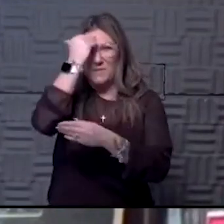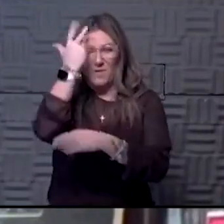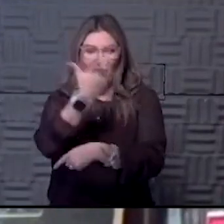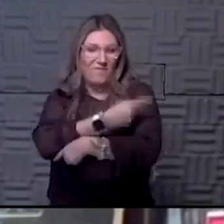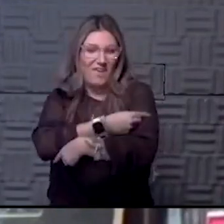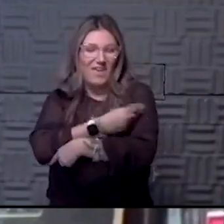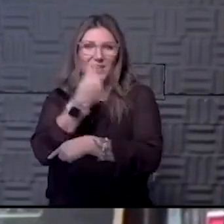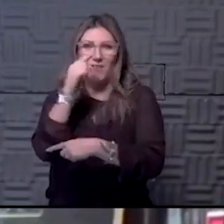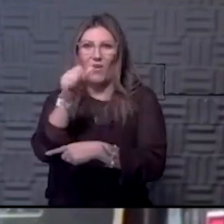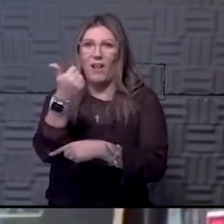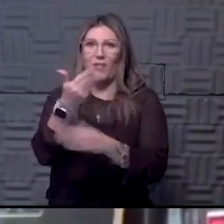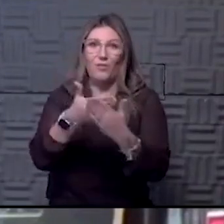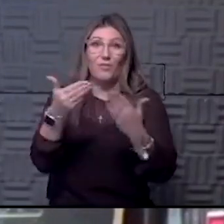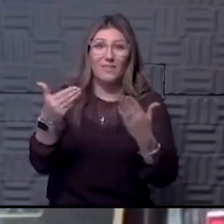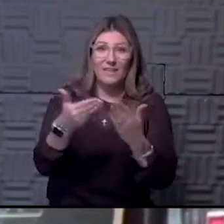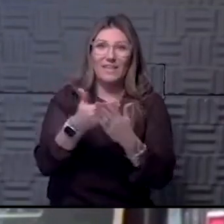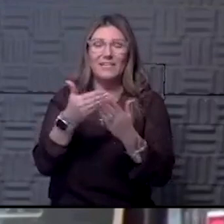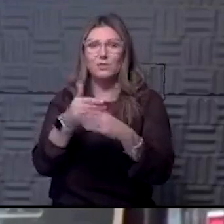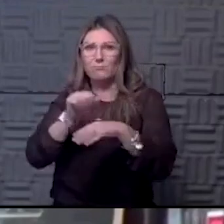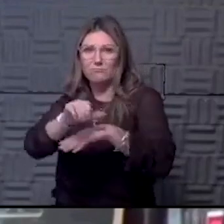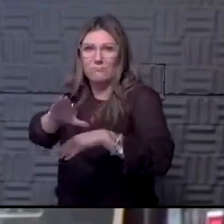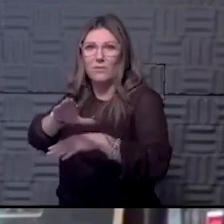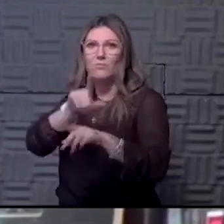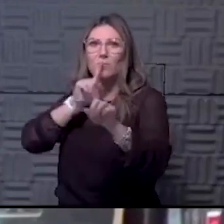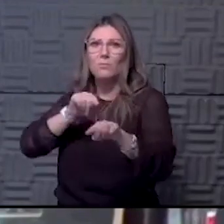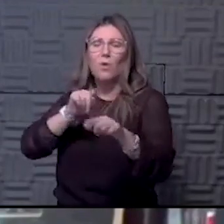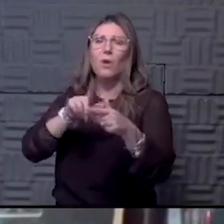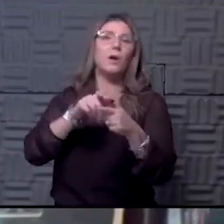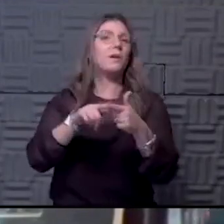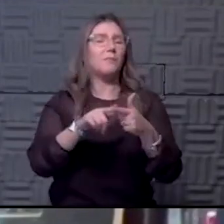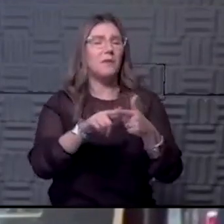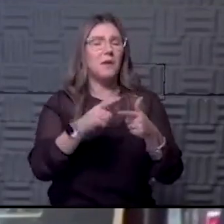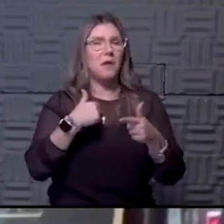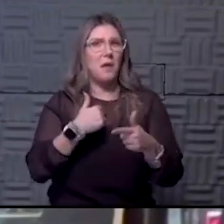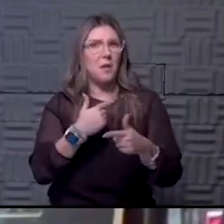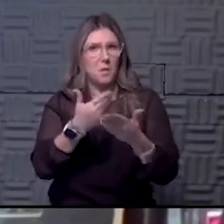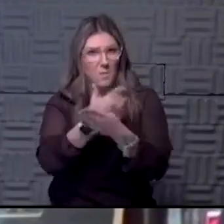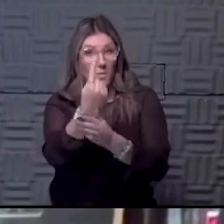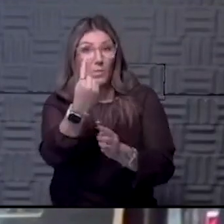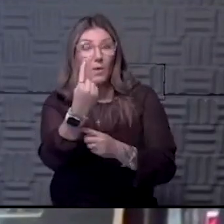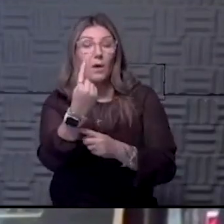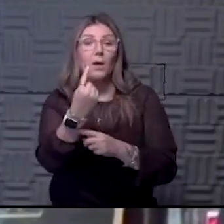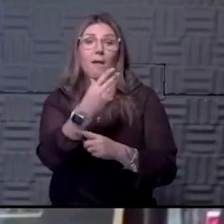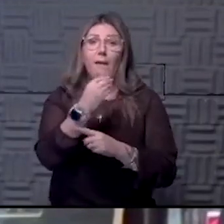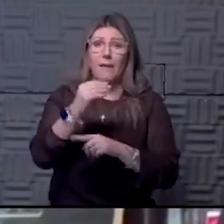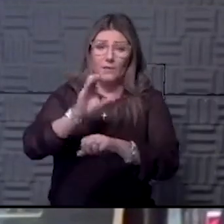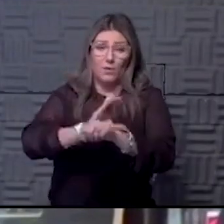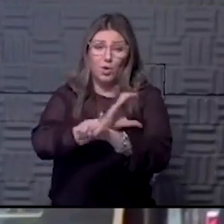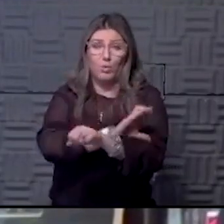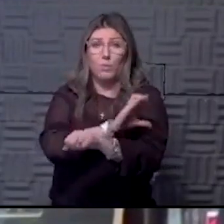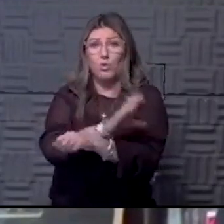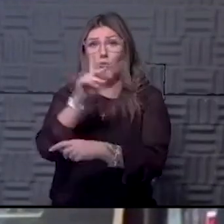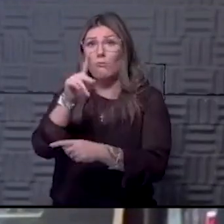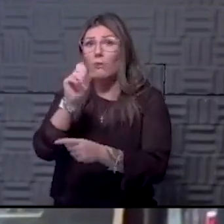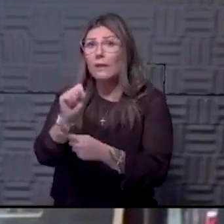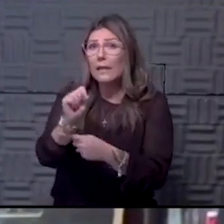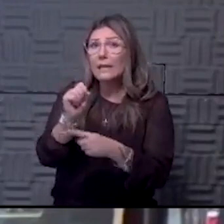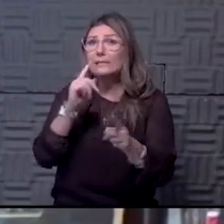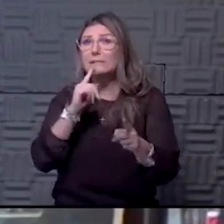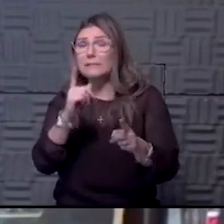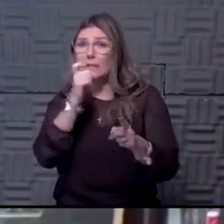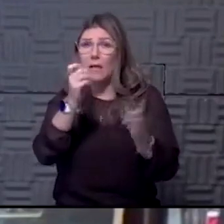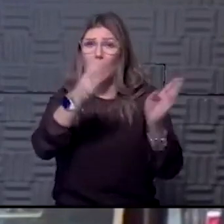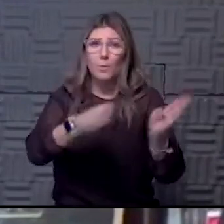file this report. Now a new one. And our computers, at least I'm told, in Kansas weren't prepared, and there was no incentive,